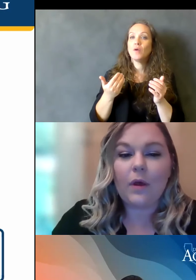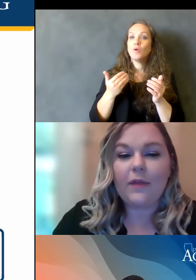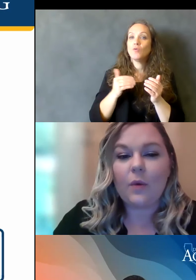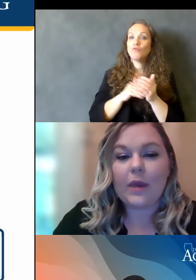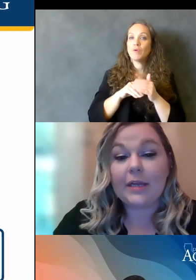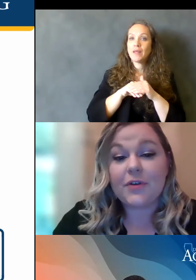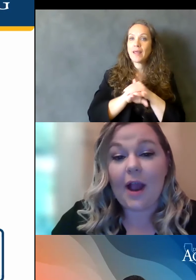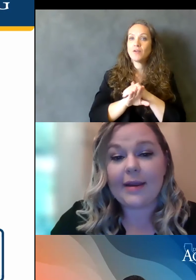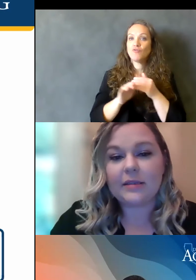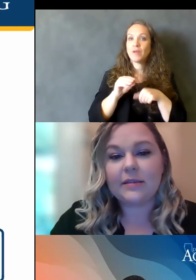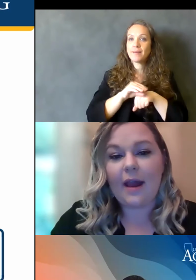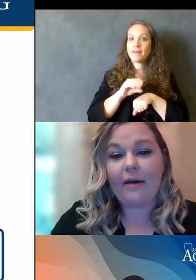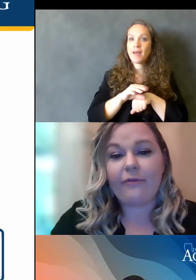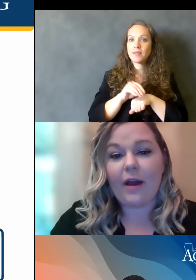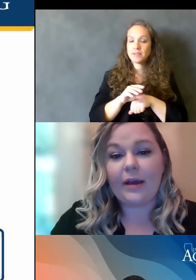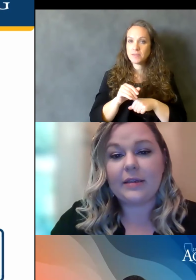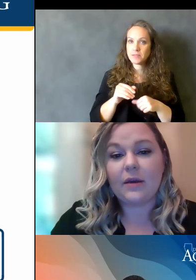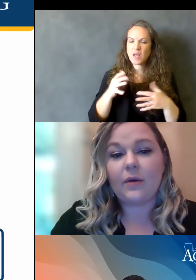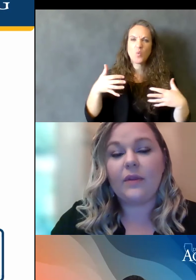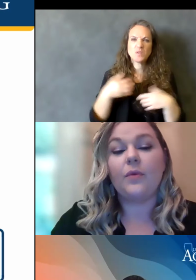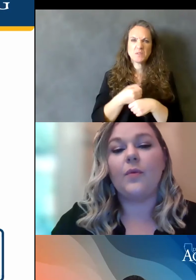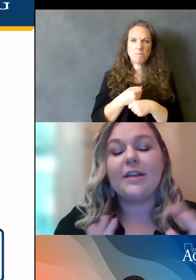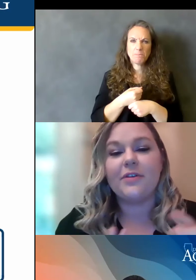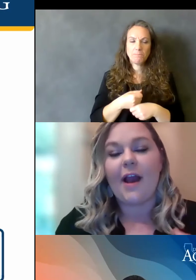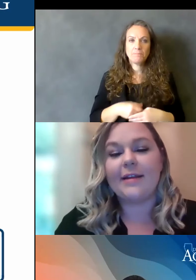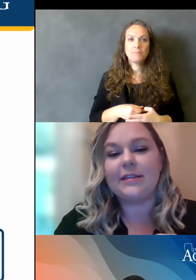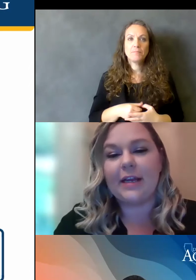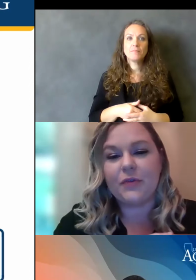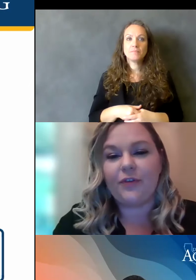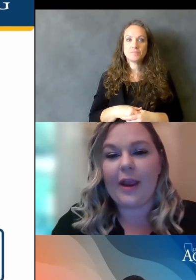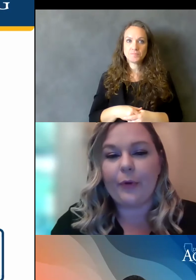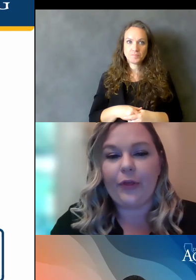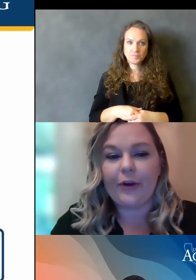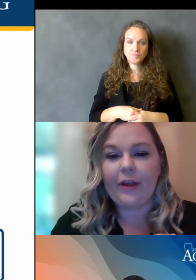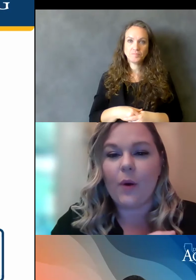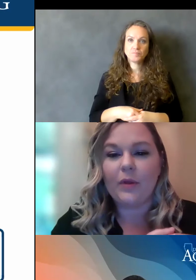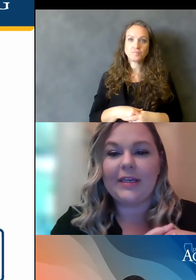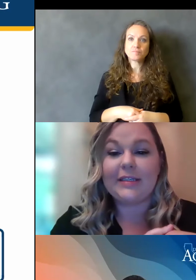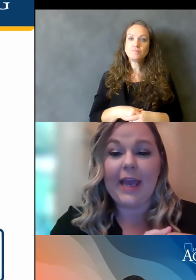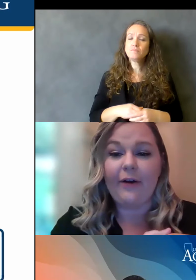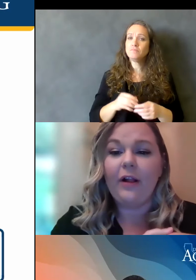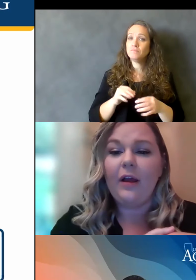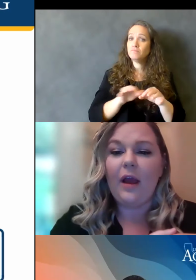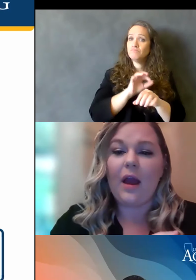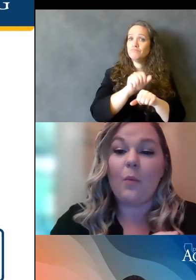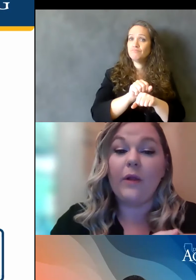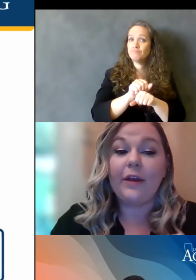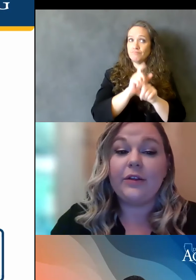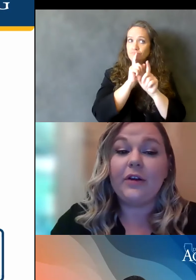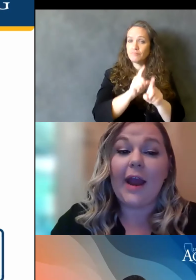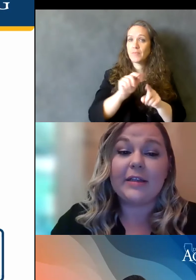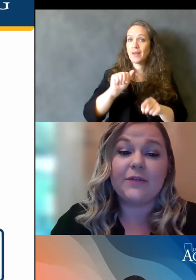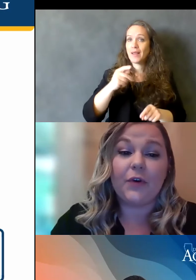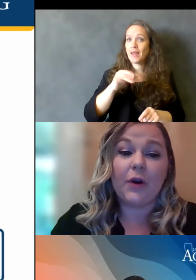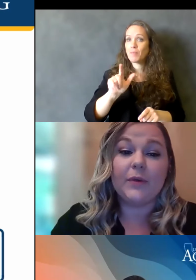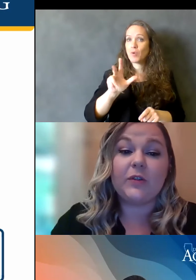So what will the re-entry guidance have? The re-entry guidance scheduled for April 30th, what will it entail? Will it